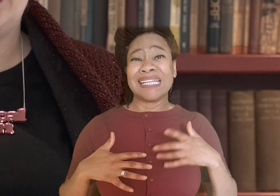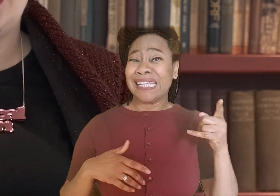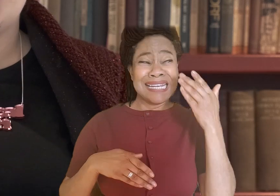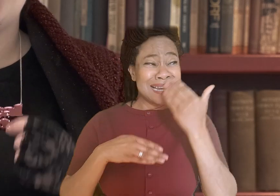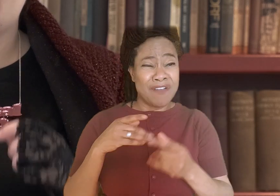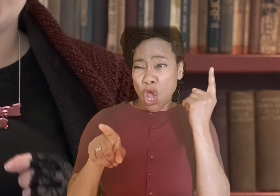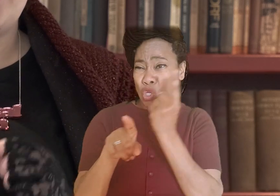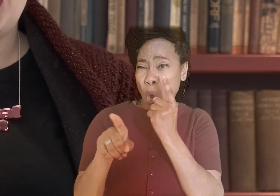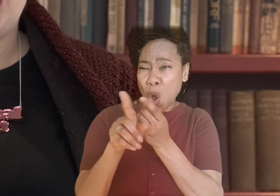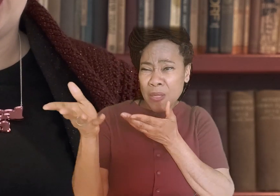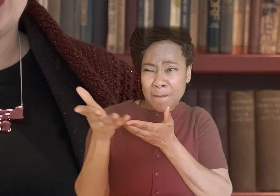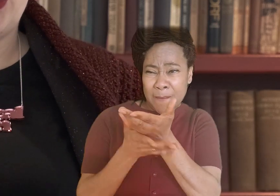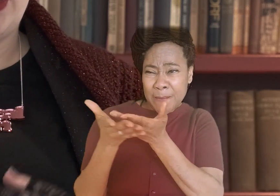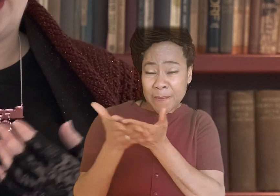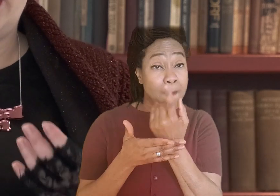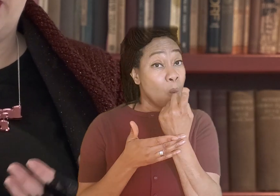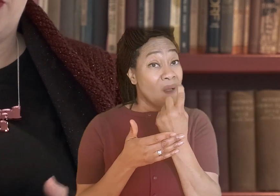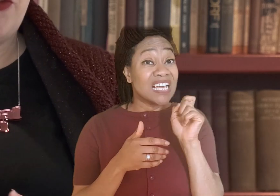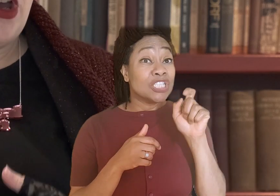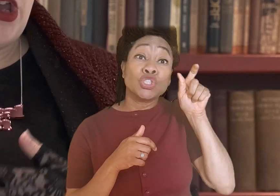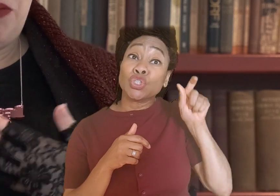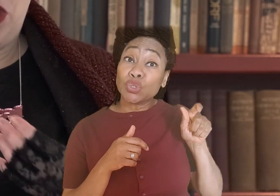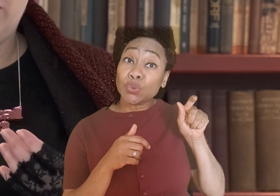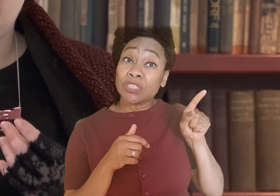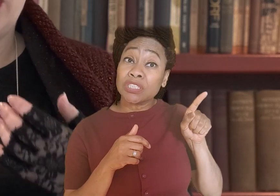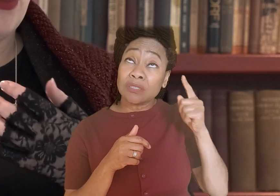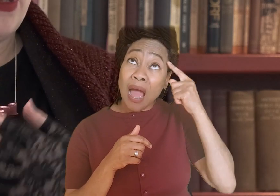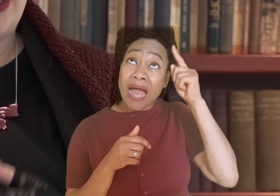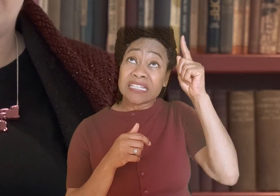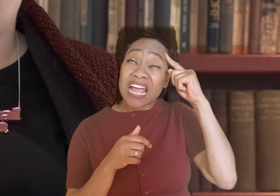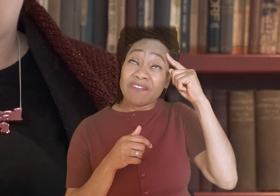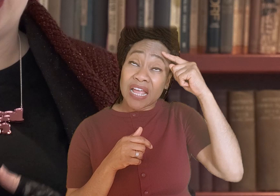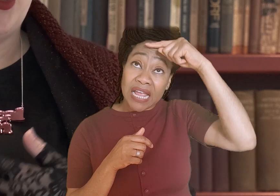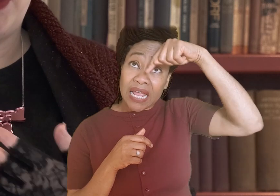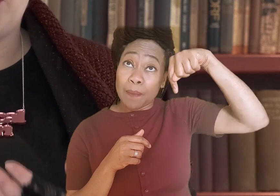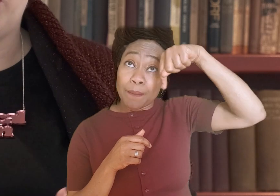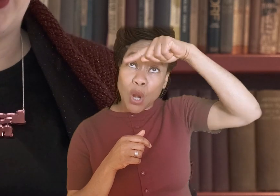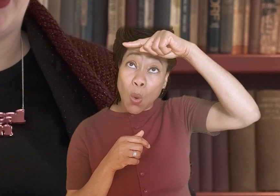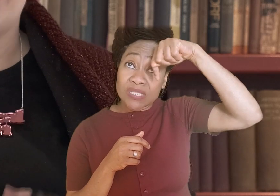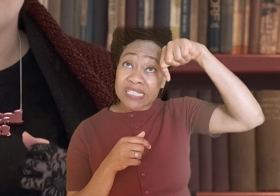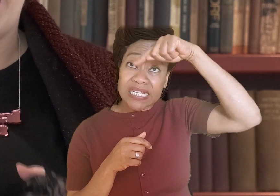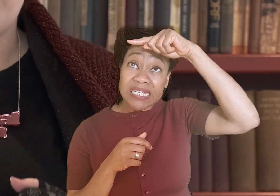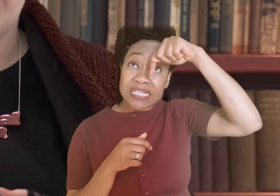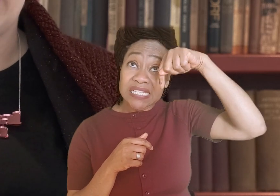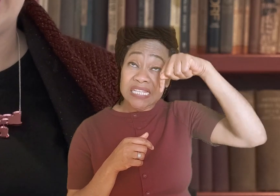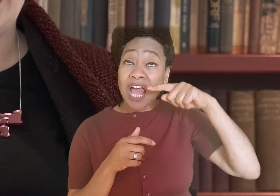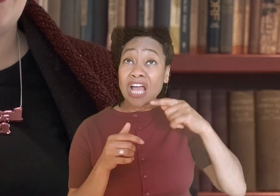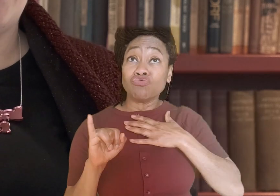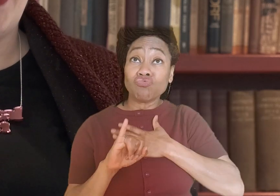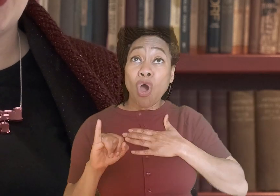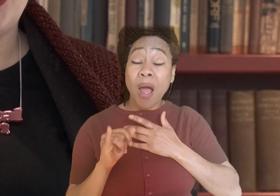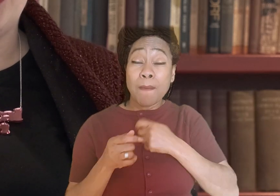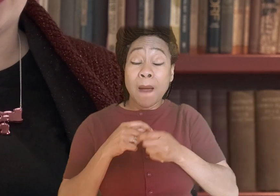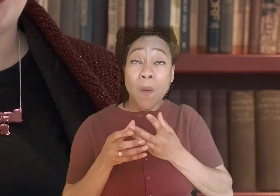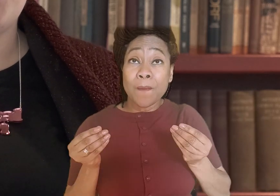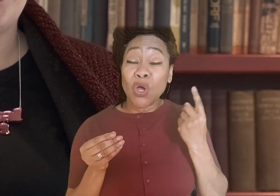them. But one of his students took the idea of hypnosis and took the idea of undoing what was done and ran with it.